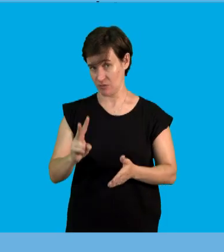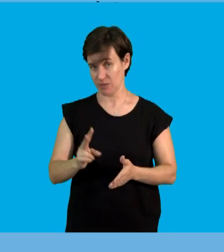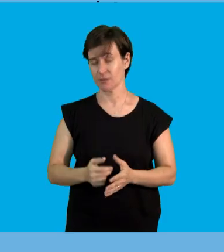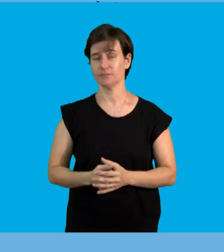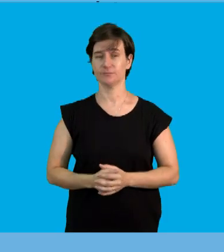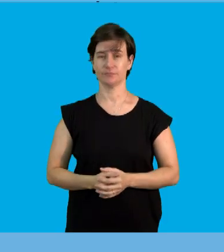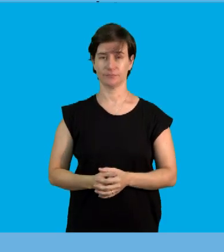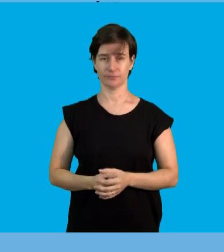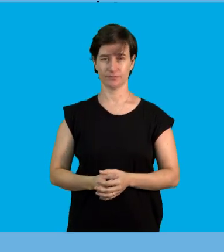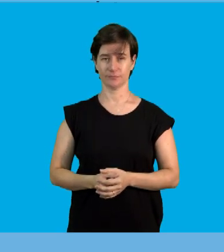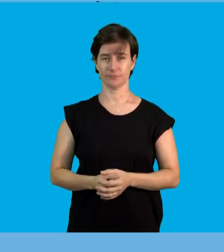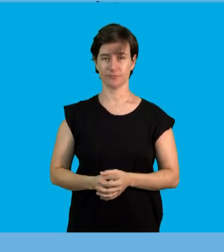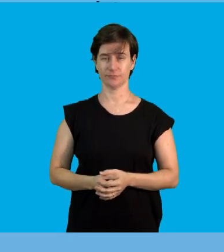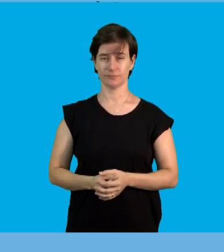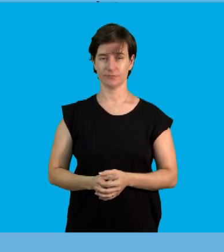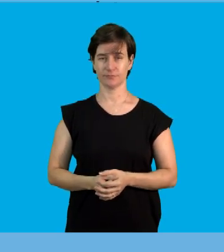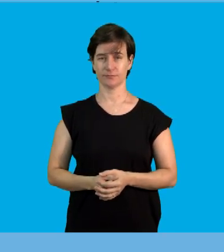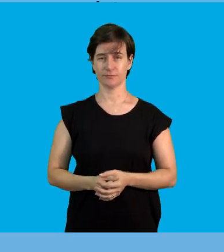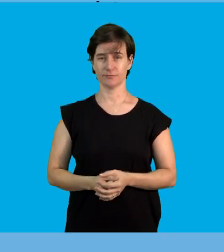It should be